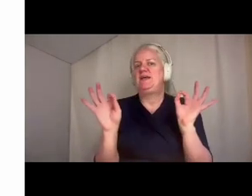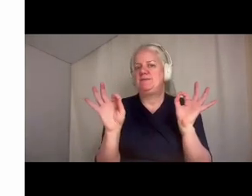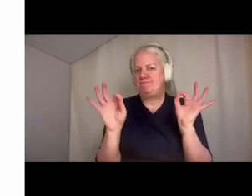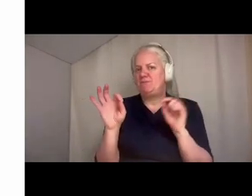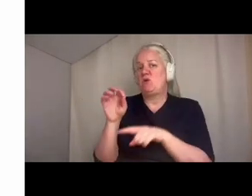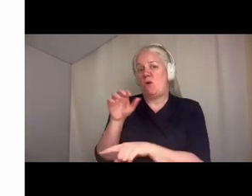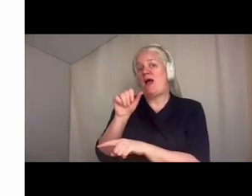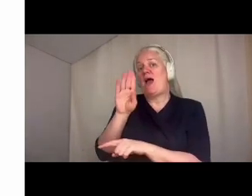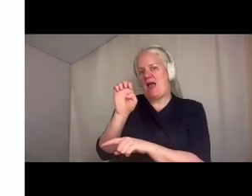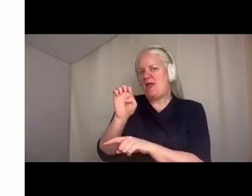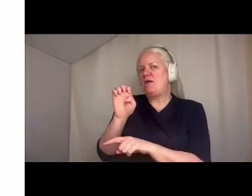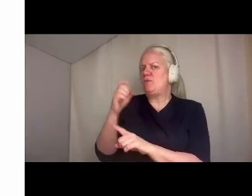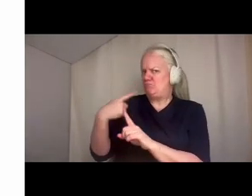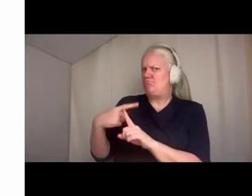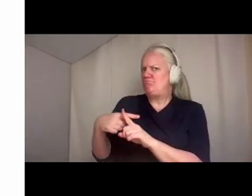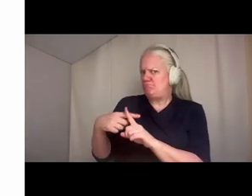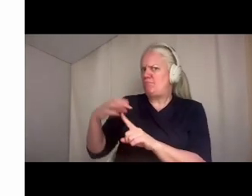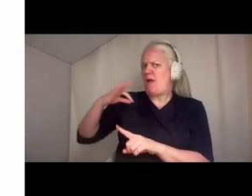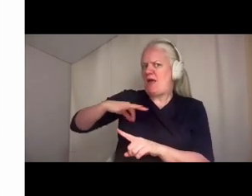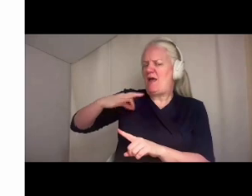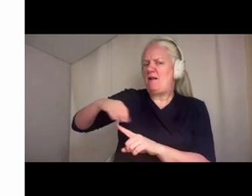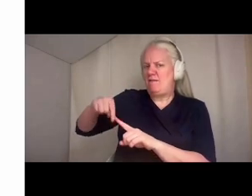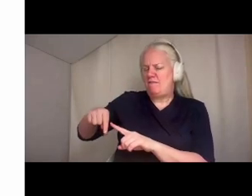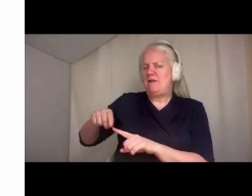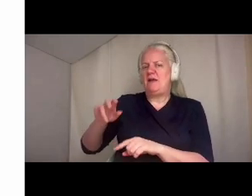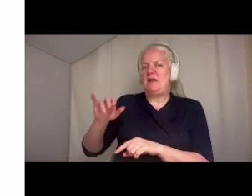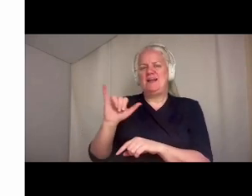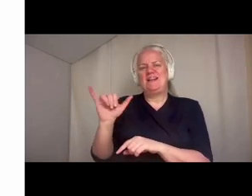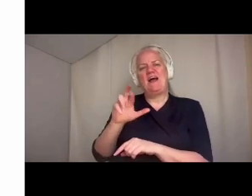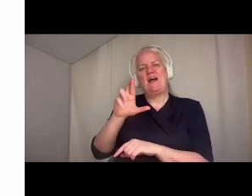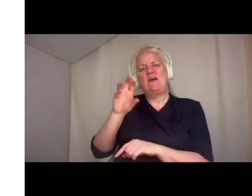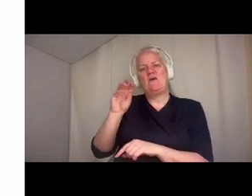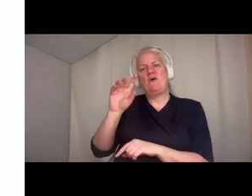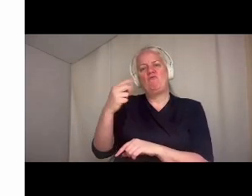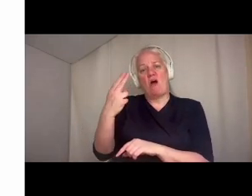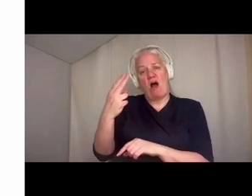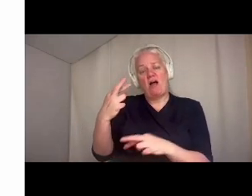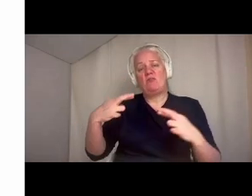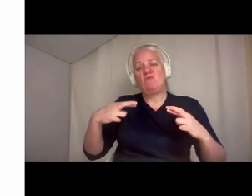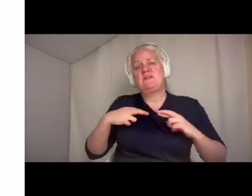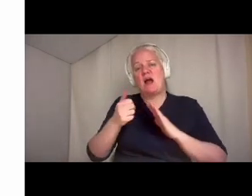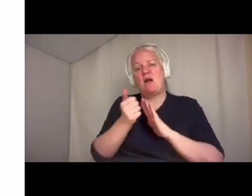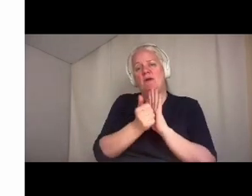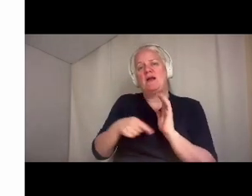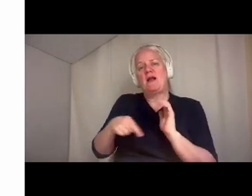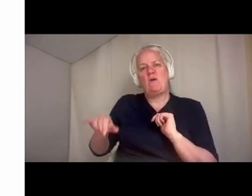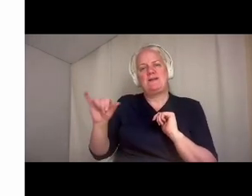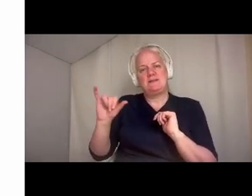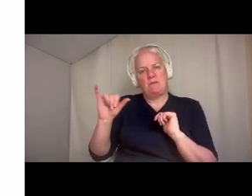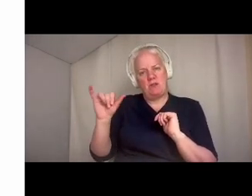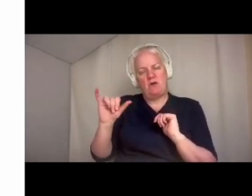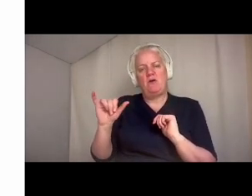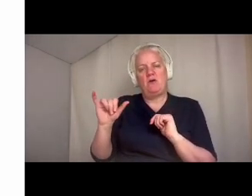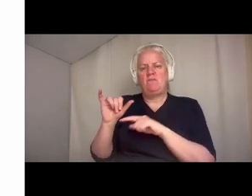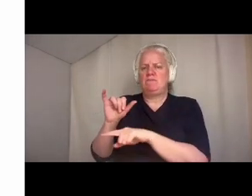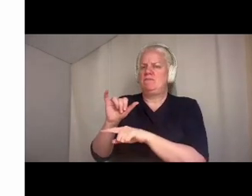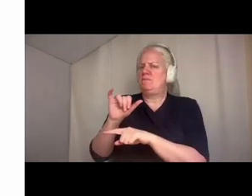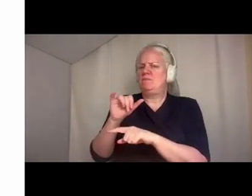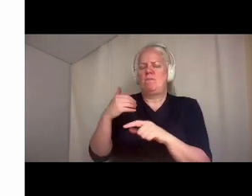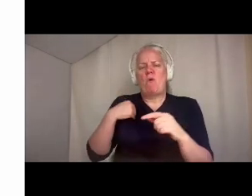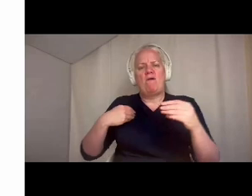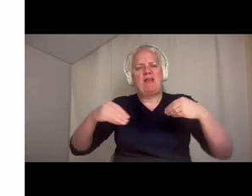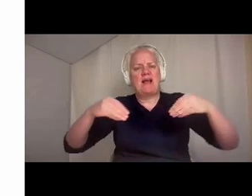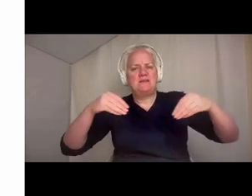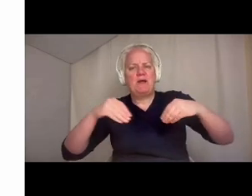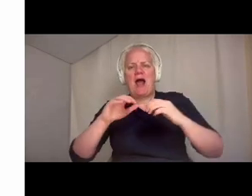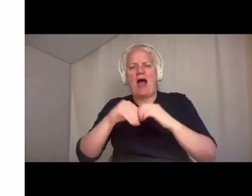ABLE account as more similar to a Roth retirement account, but there is so much more flexibility of spending the